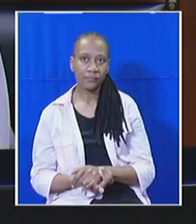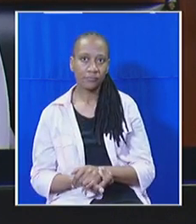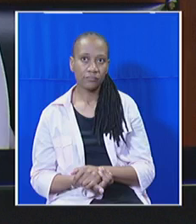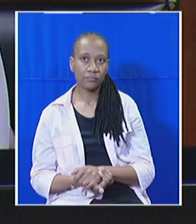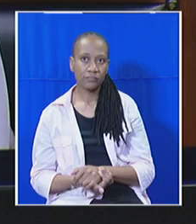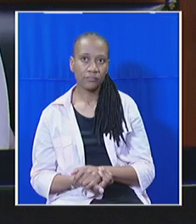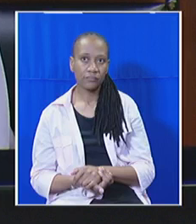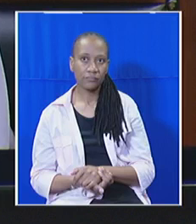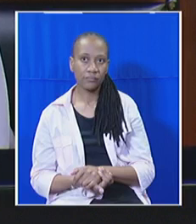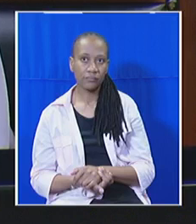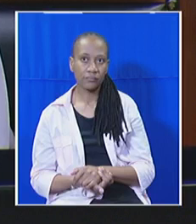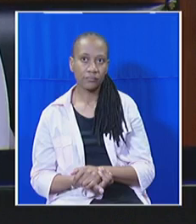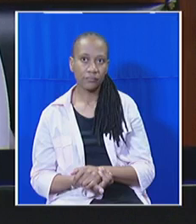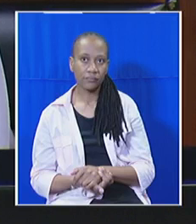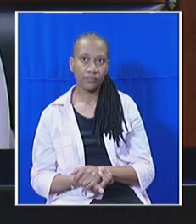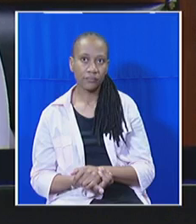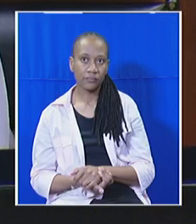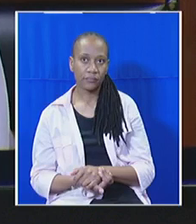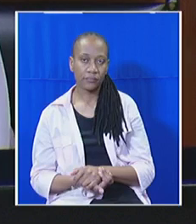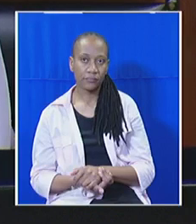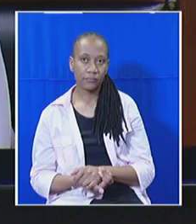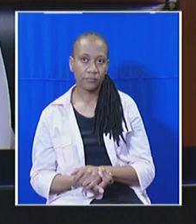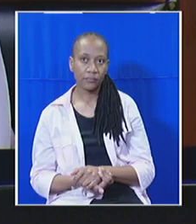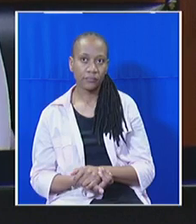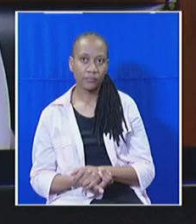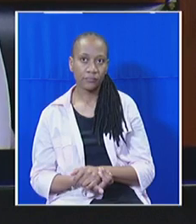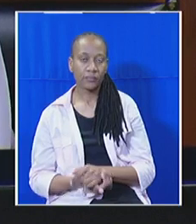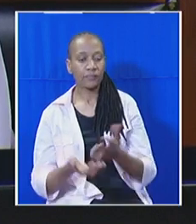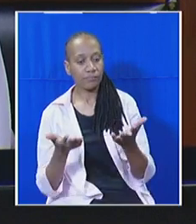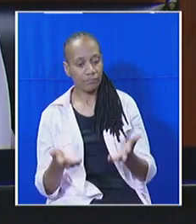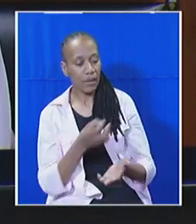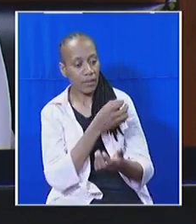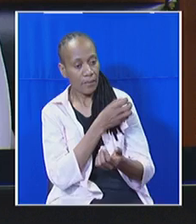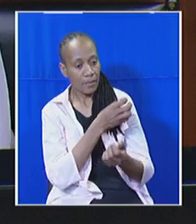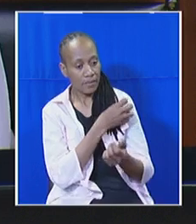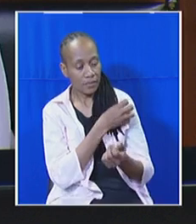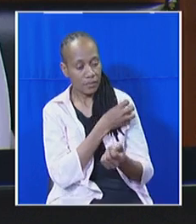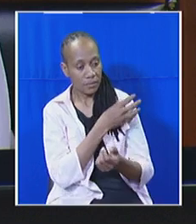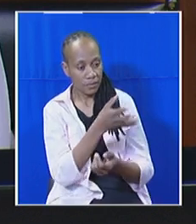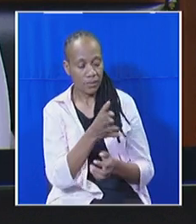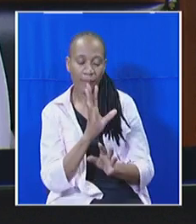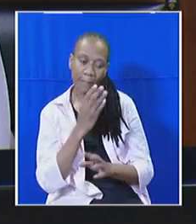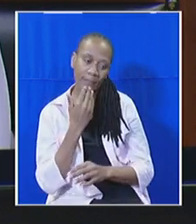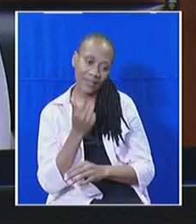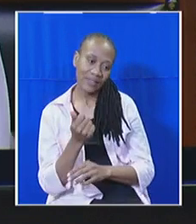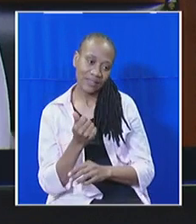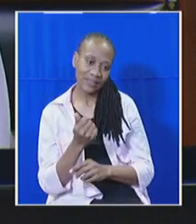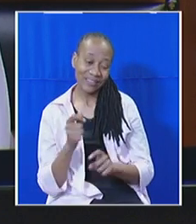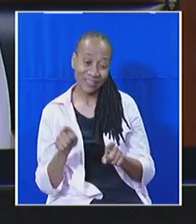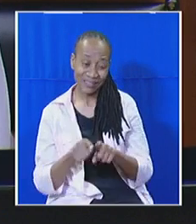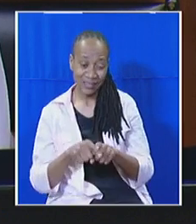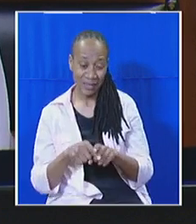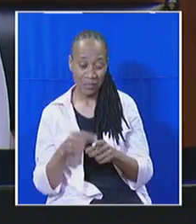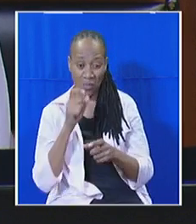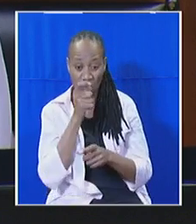I did not even want to entertain that. Honorable Minister, let us refrain from using such words. Can you